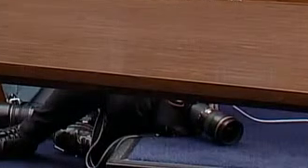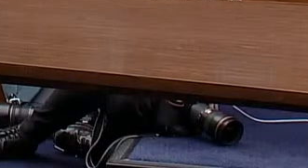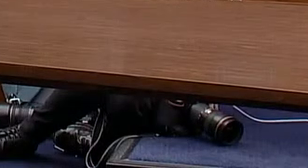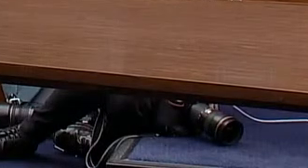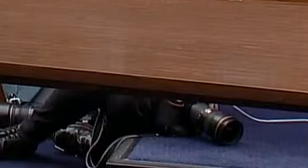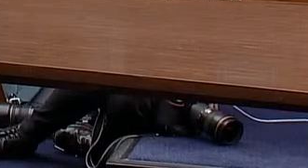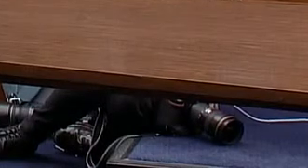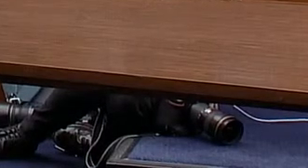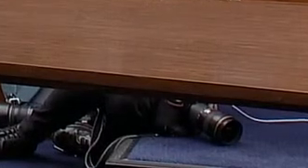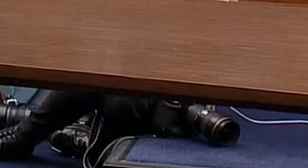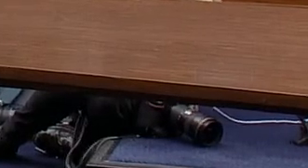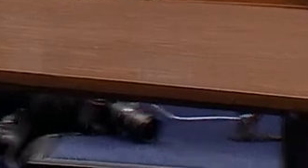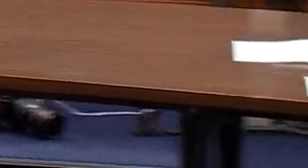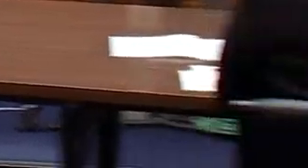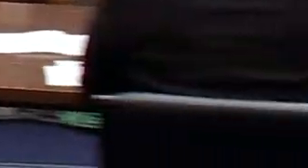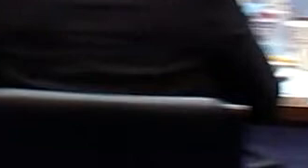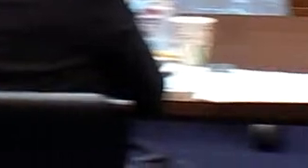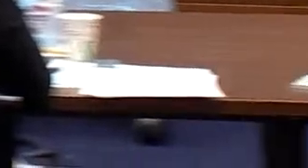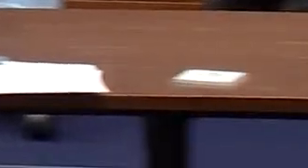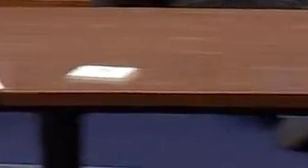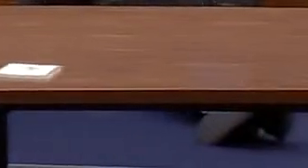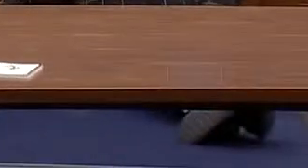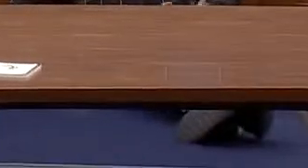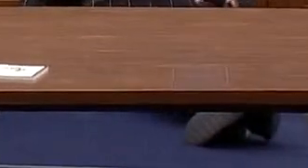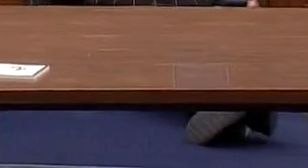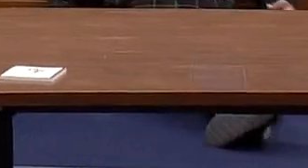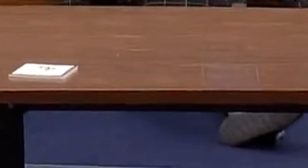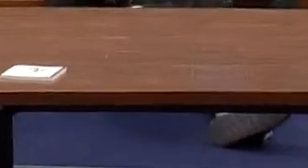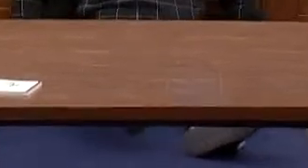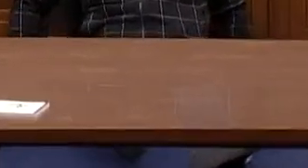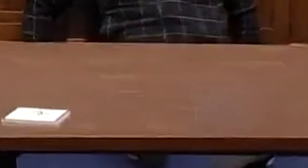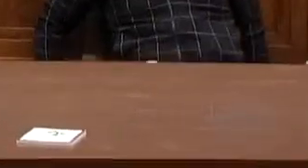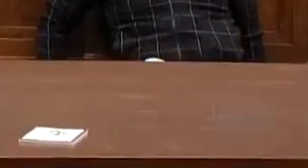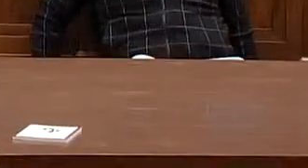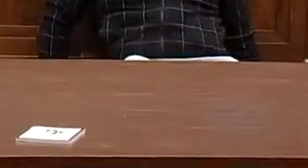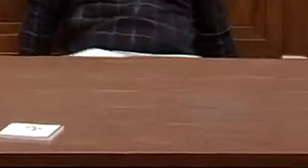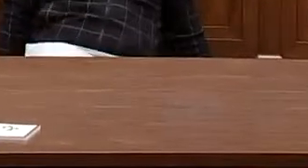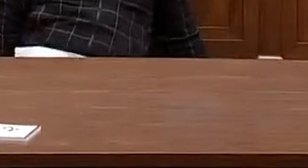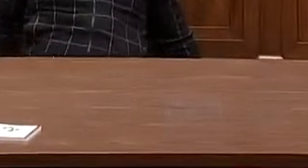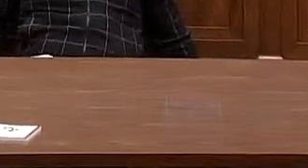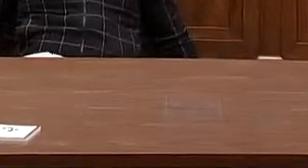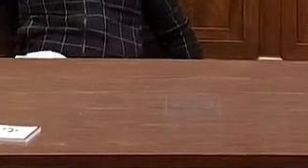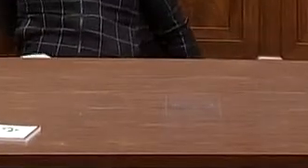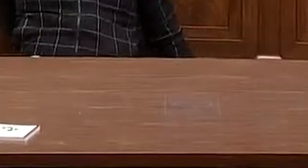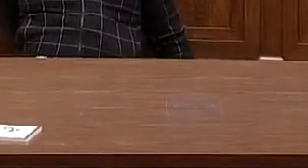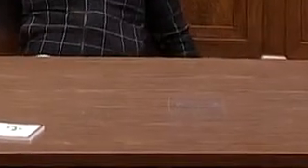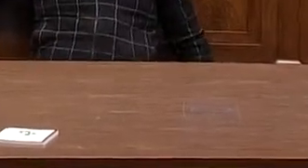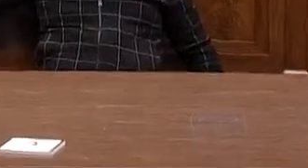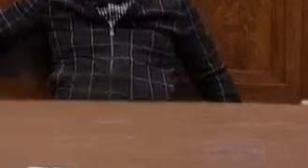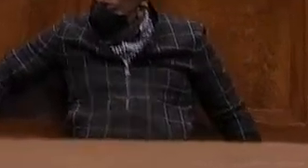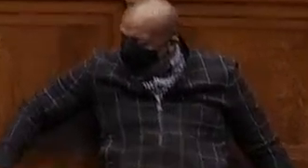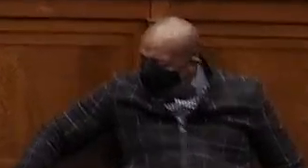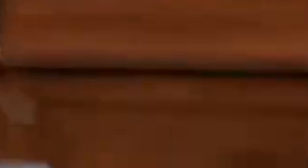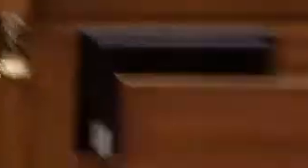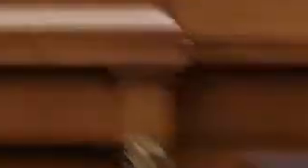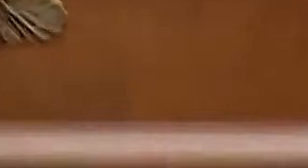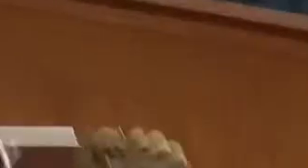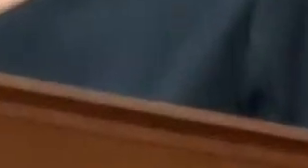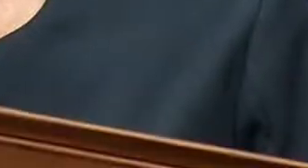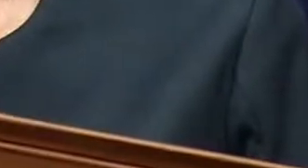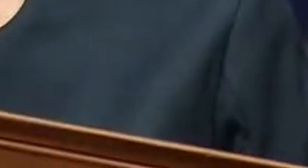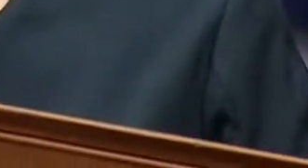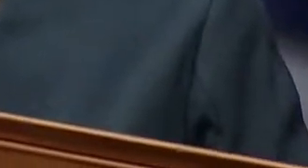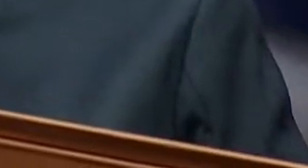citizenship. If you want to argue originalism, what was of concern to the Founding Fathers in creating a federal district was to protect the government